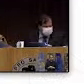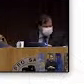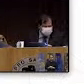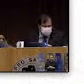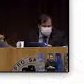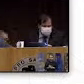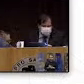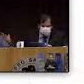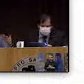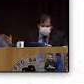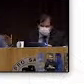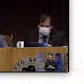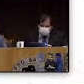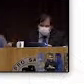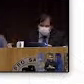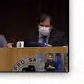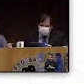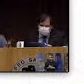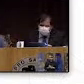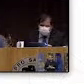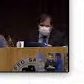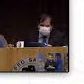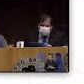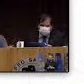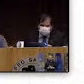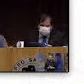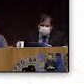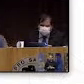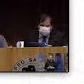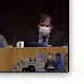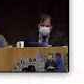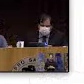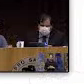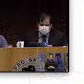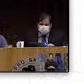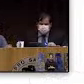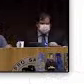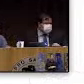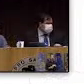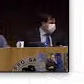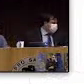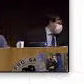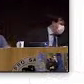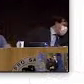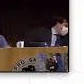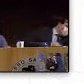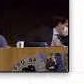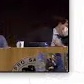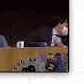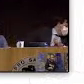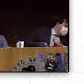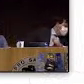This is a temporal distribution. It's a very big.